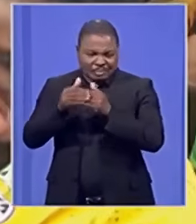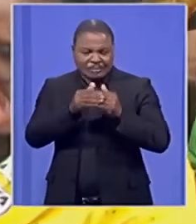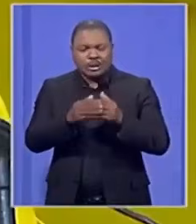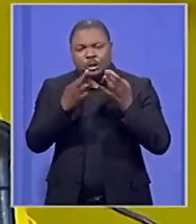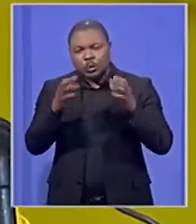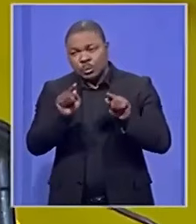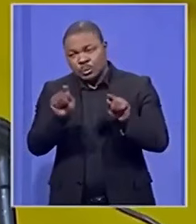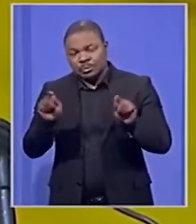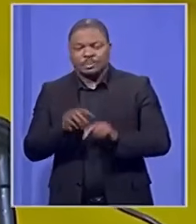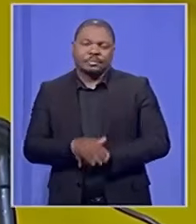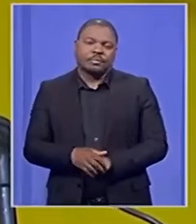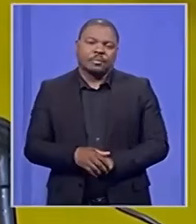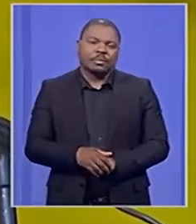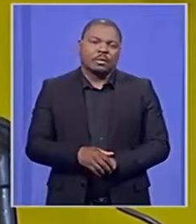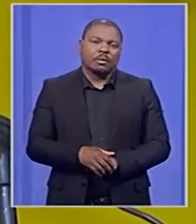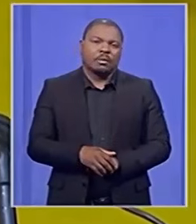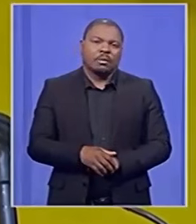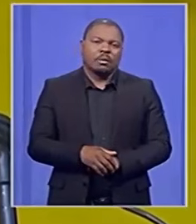that keep